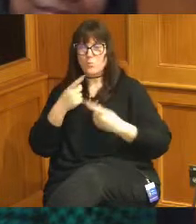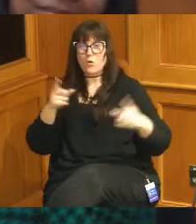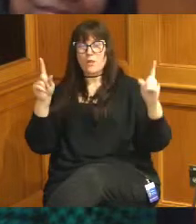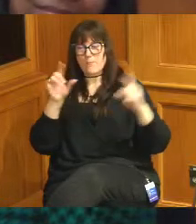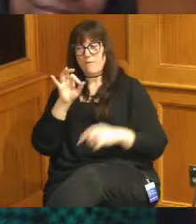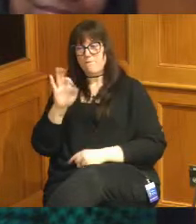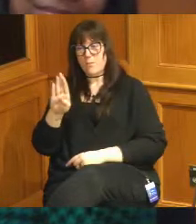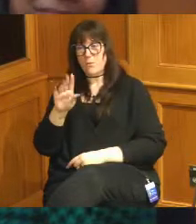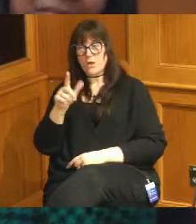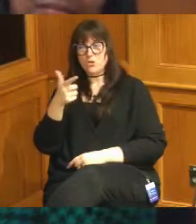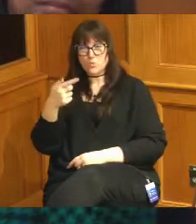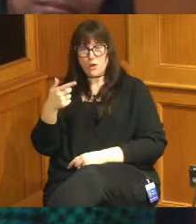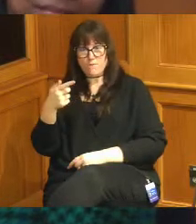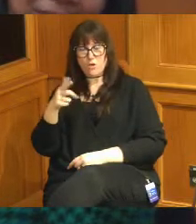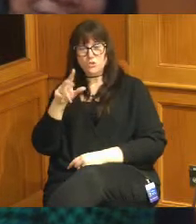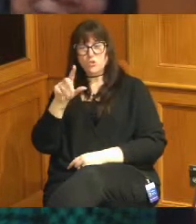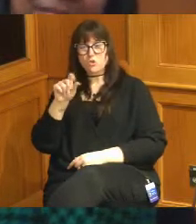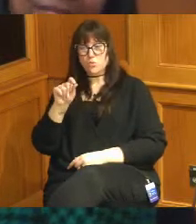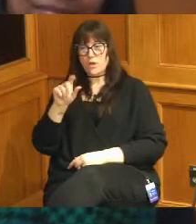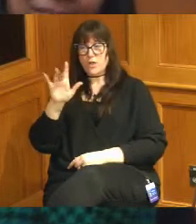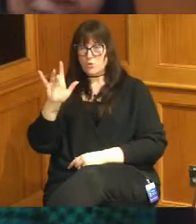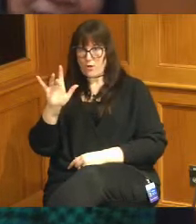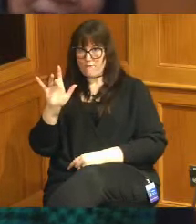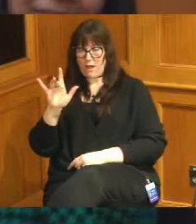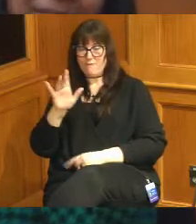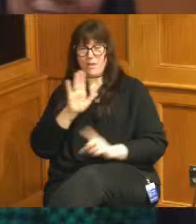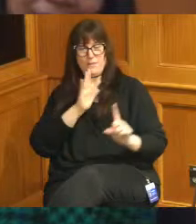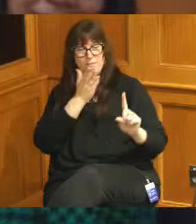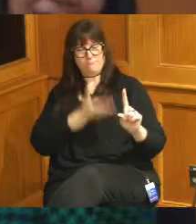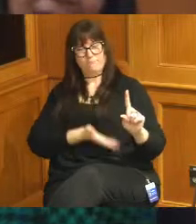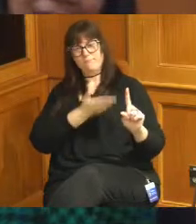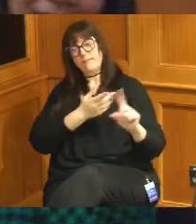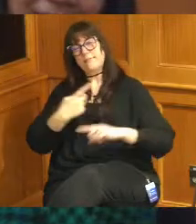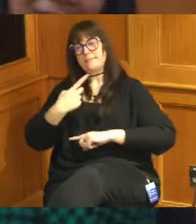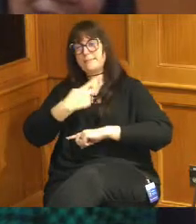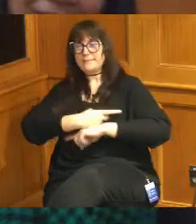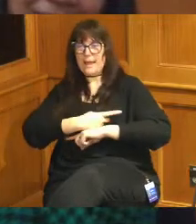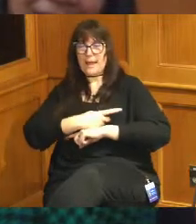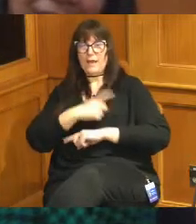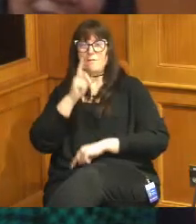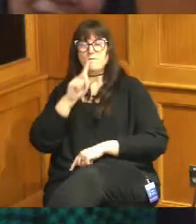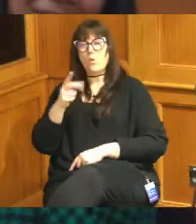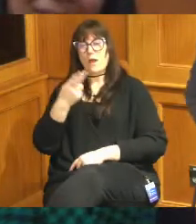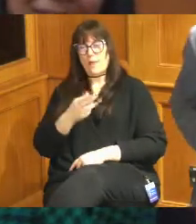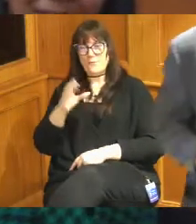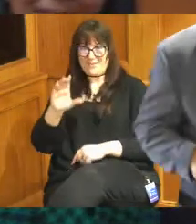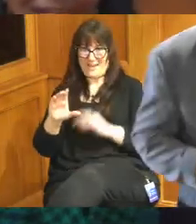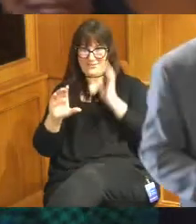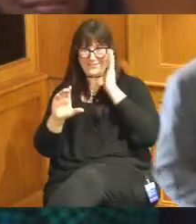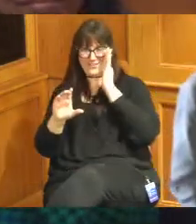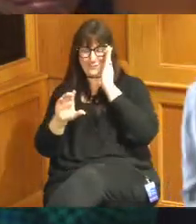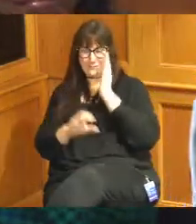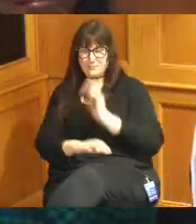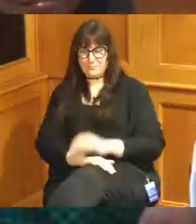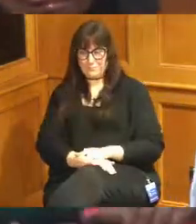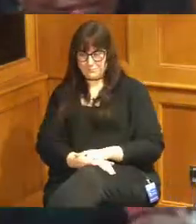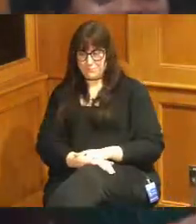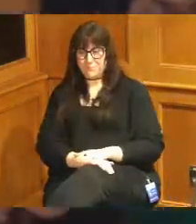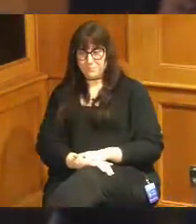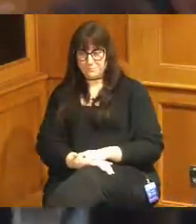February 21st, 2025 as Deborah Alsop Day in all of Hamilton County.